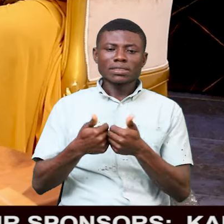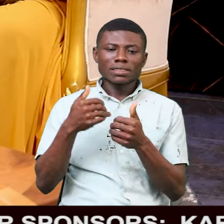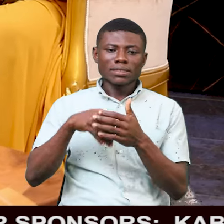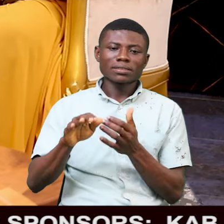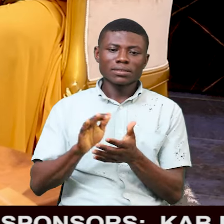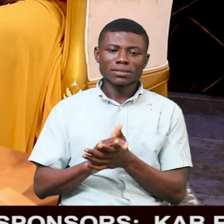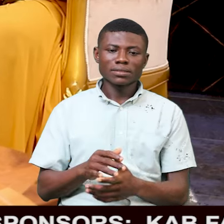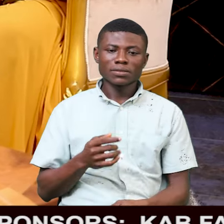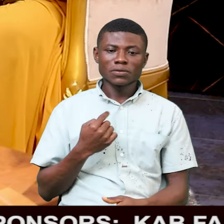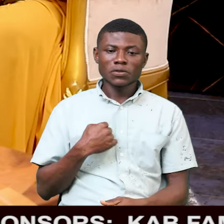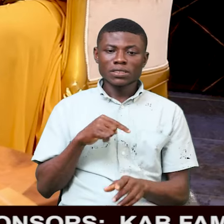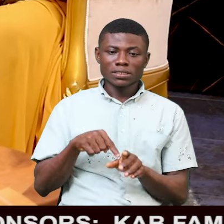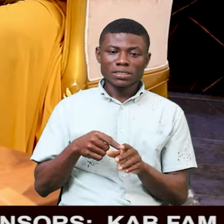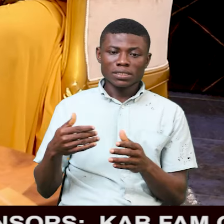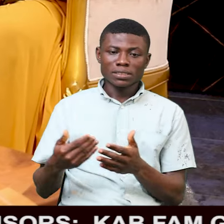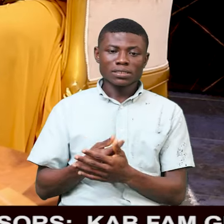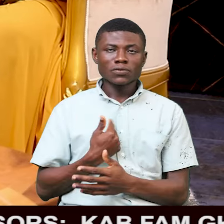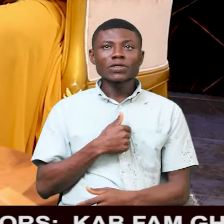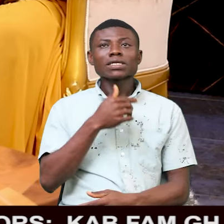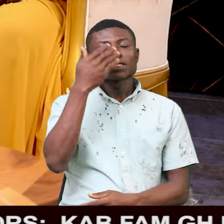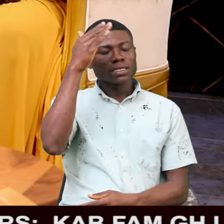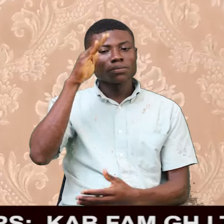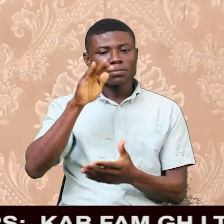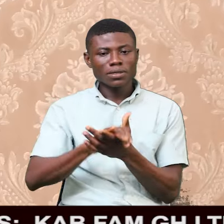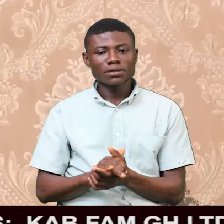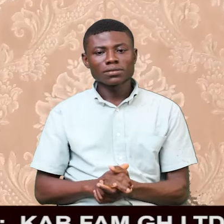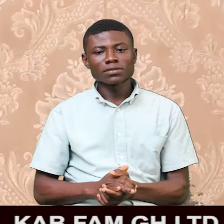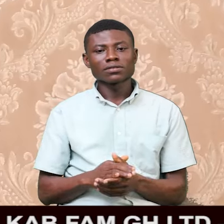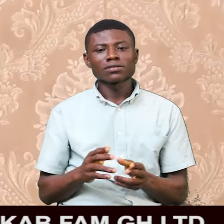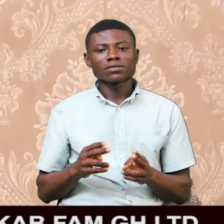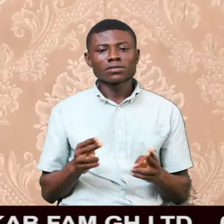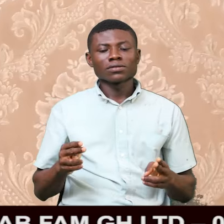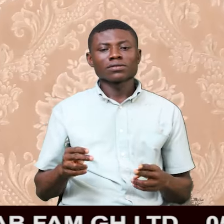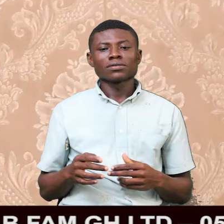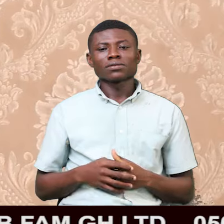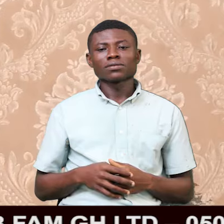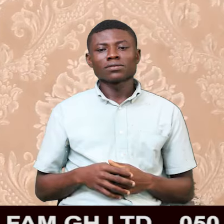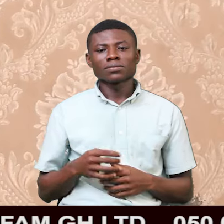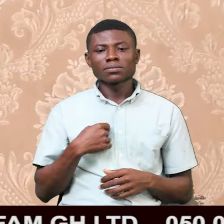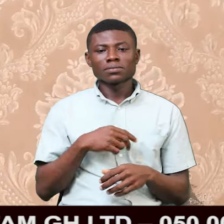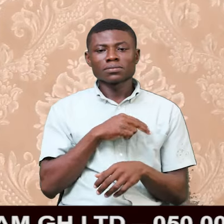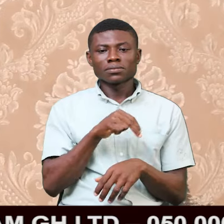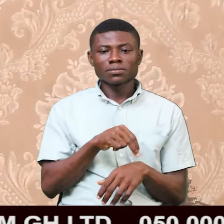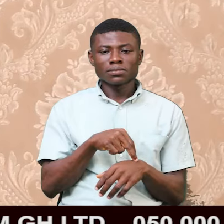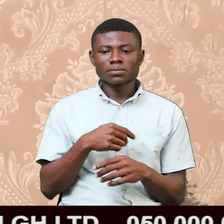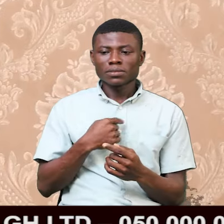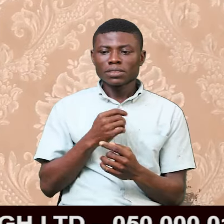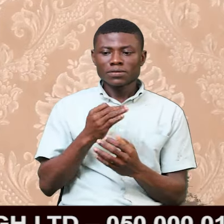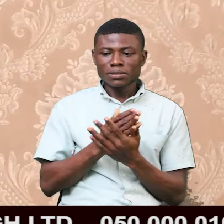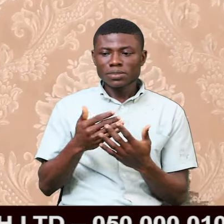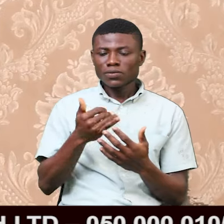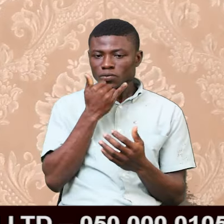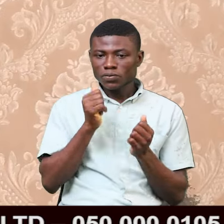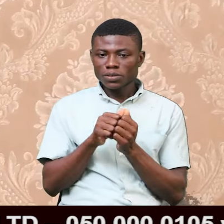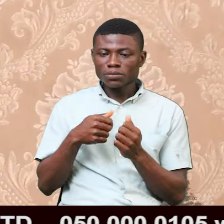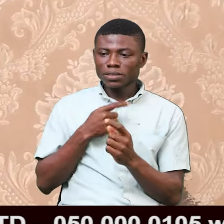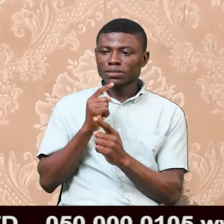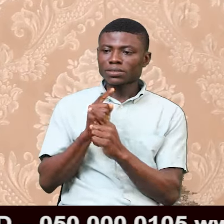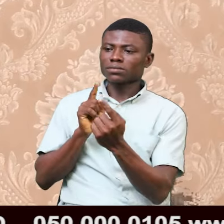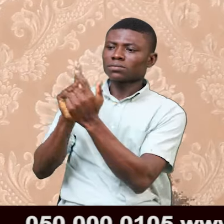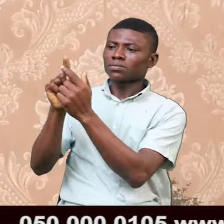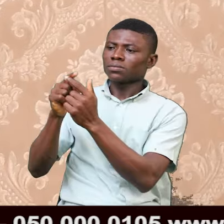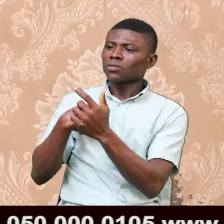okay yes sha see no say ni ma warrior mu okay internal me naturally me a confrontational person bibia me